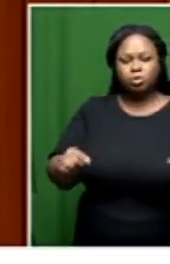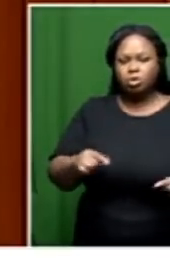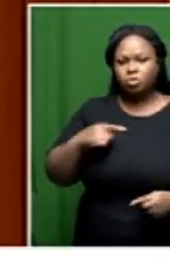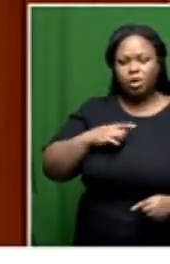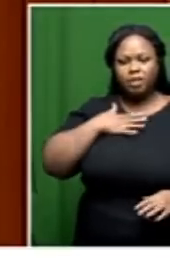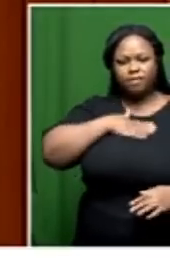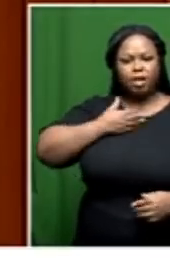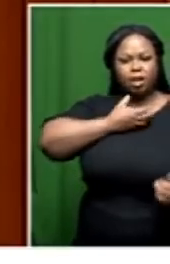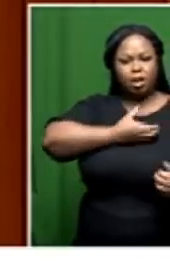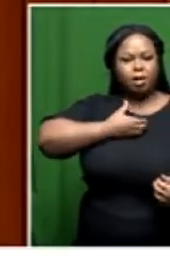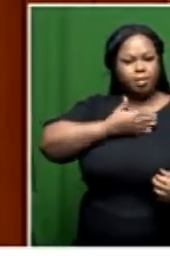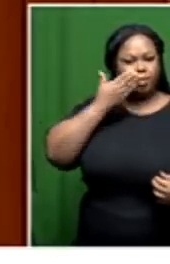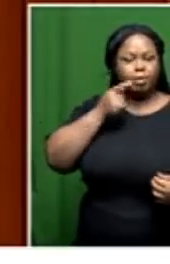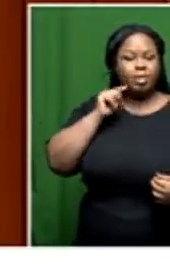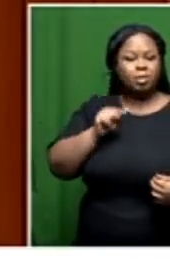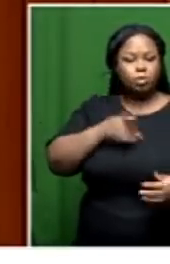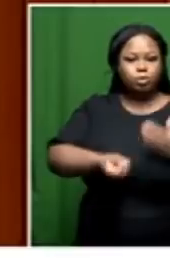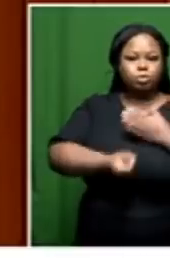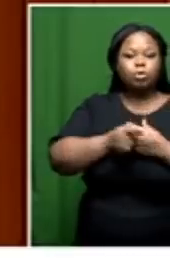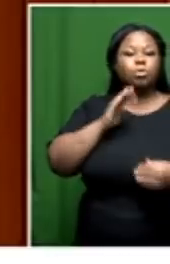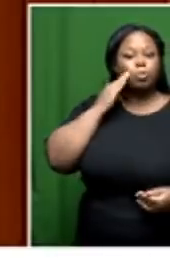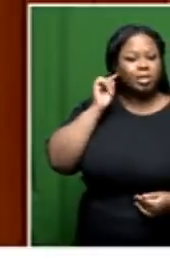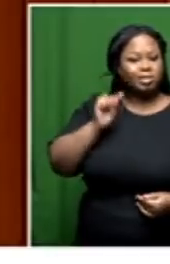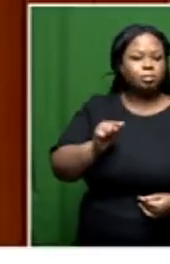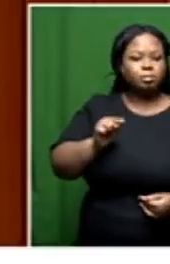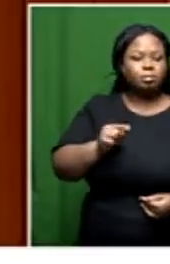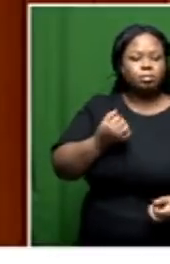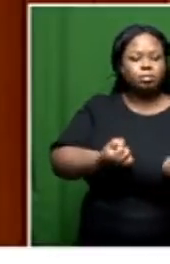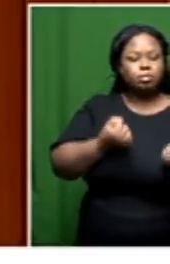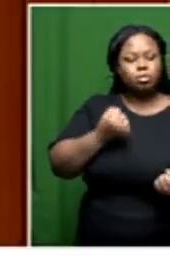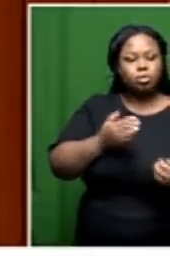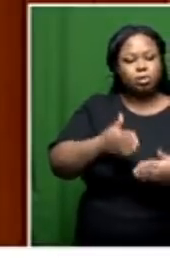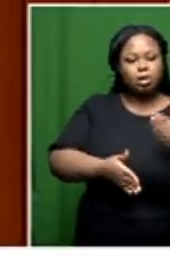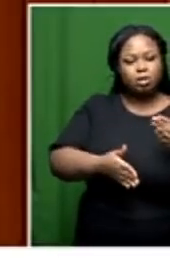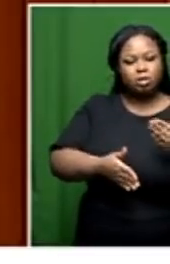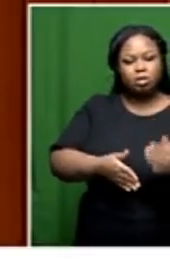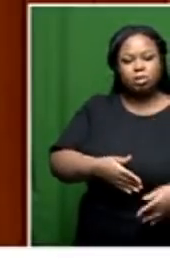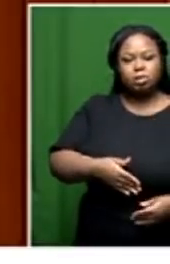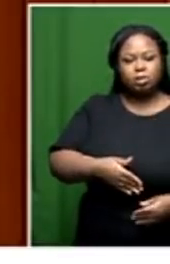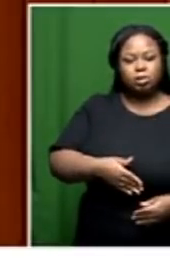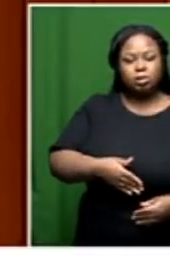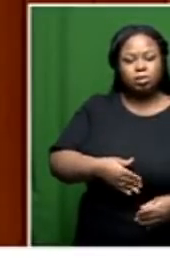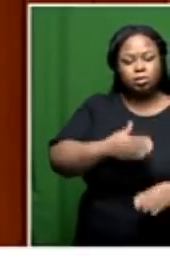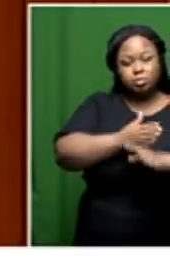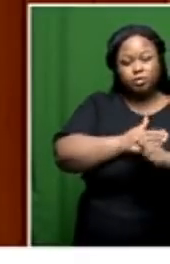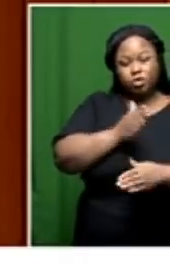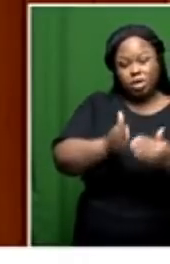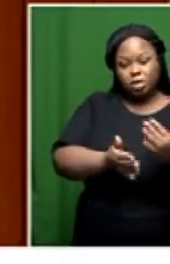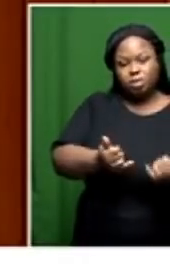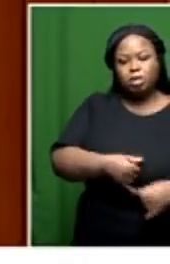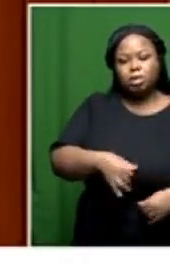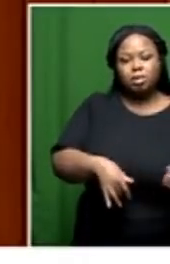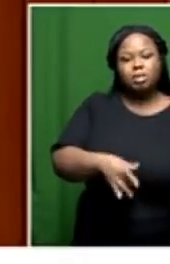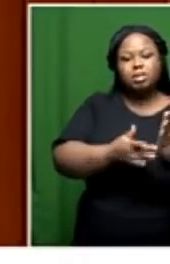these circumstances. And what we saw just as the court ended and was winding down for the day was that